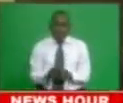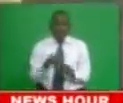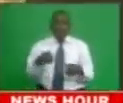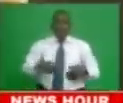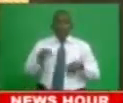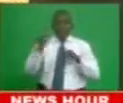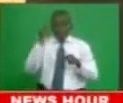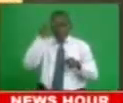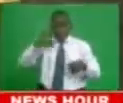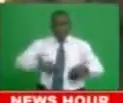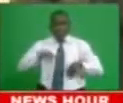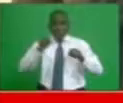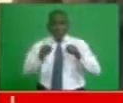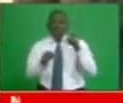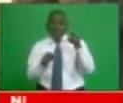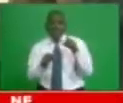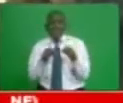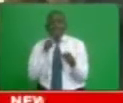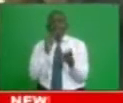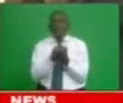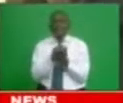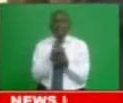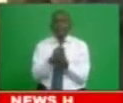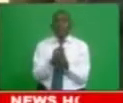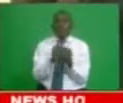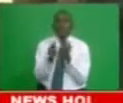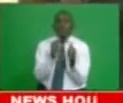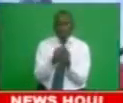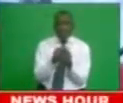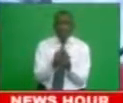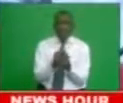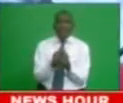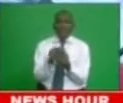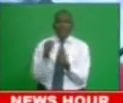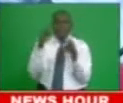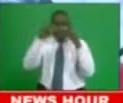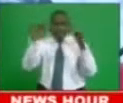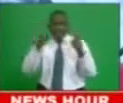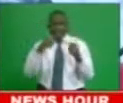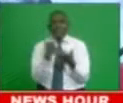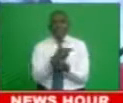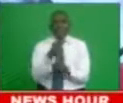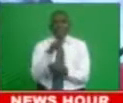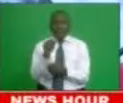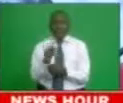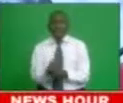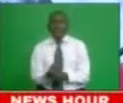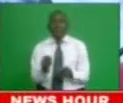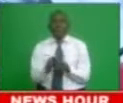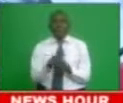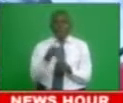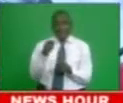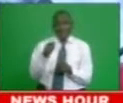and Sports Minister, Dr. Mustafa Ahmed, is in contention with the likes of the President of the Ghana Football Association,